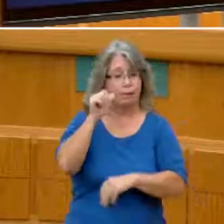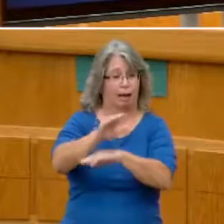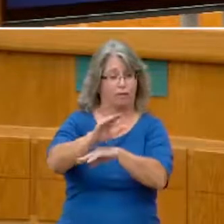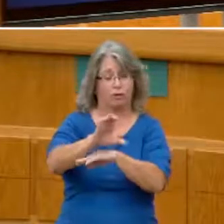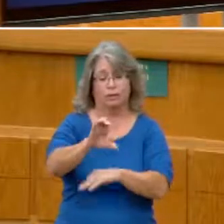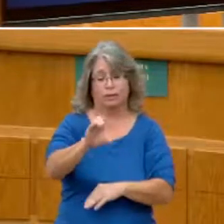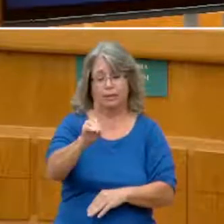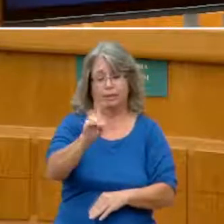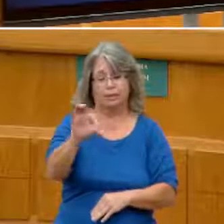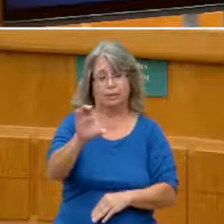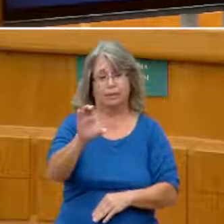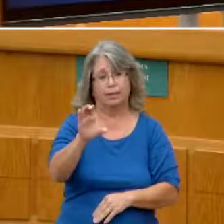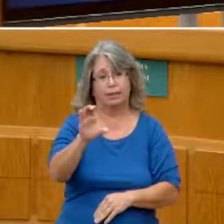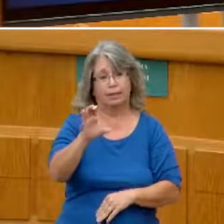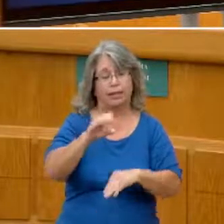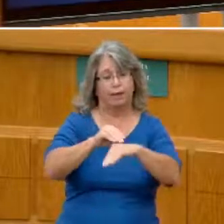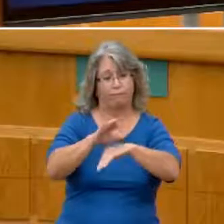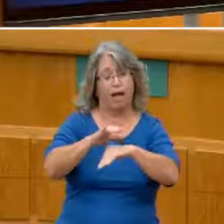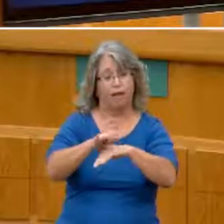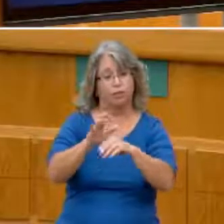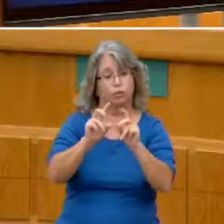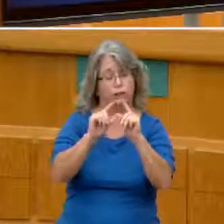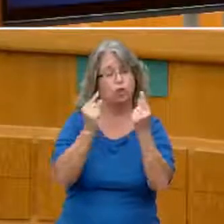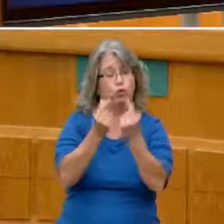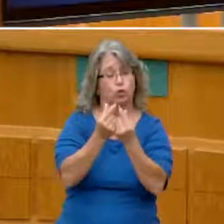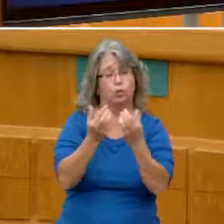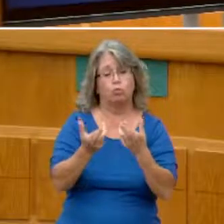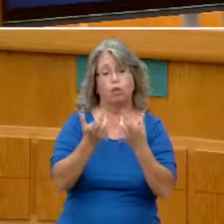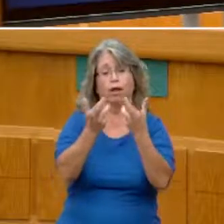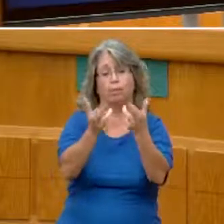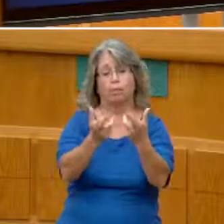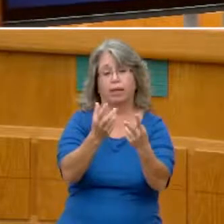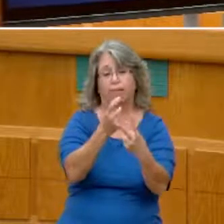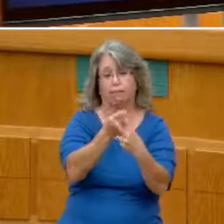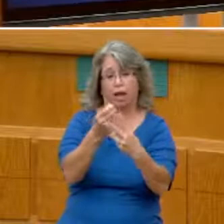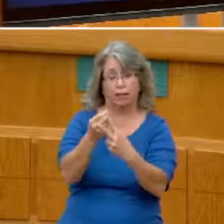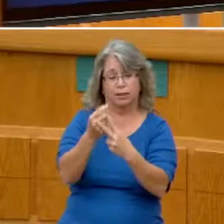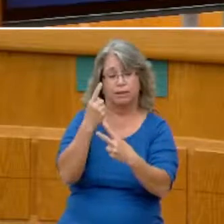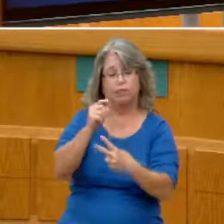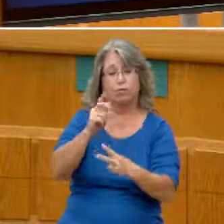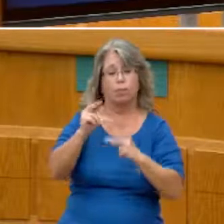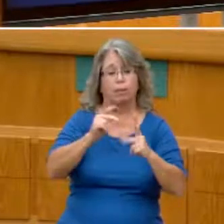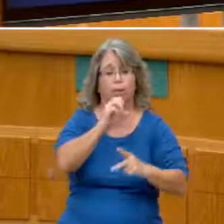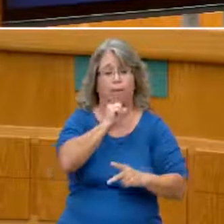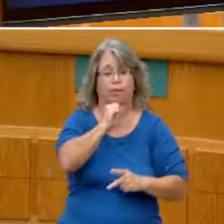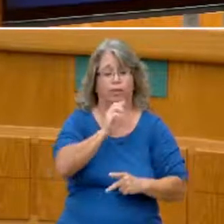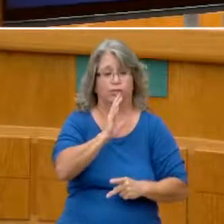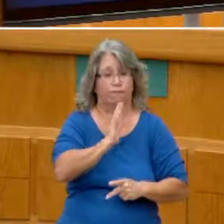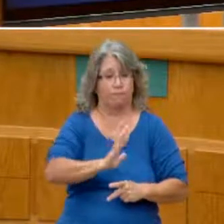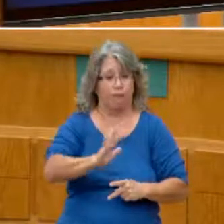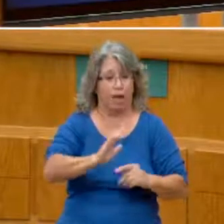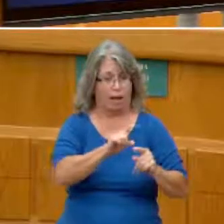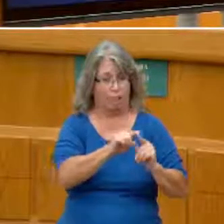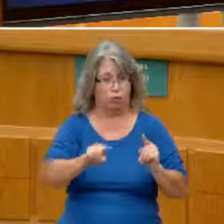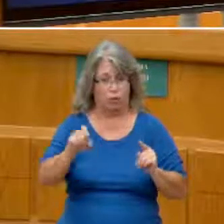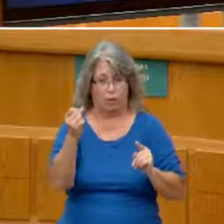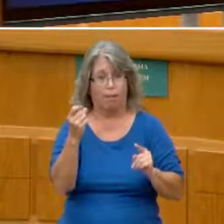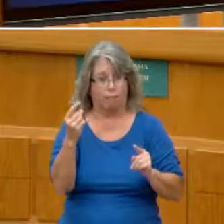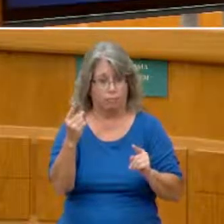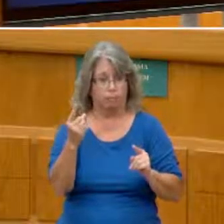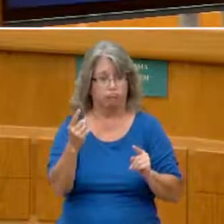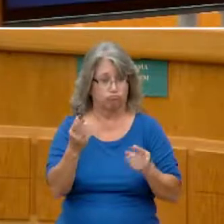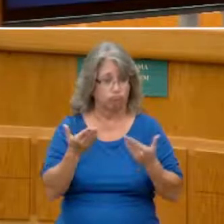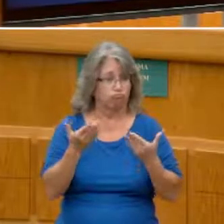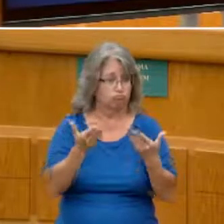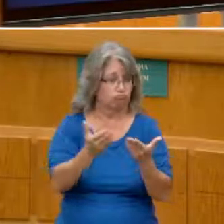the Pfizer vaccine for the age group 5 through 11 years of age. As of today, that recommendation